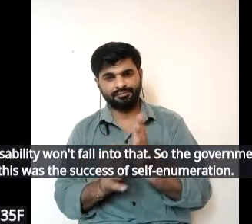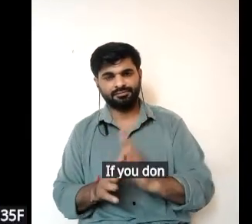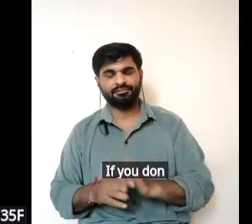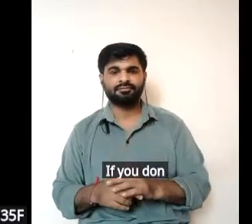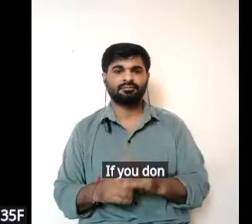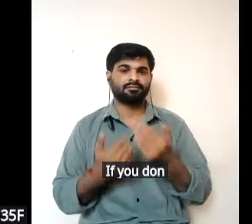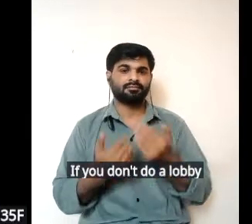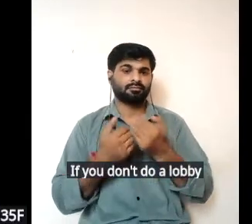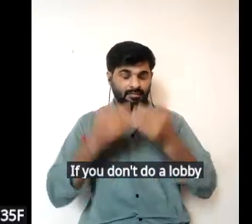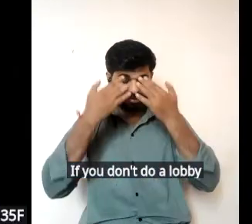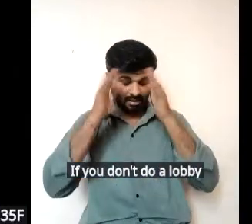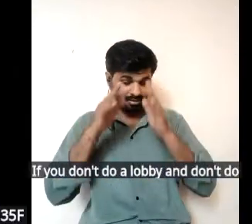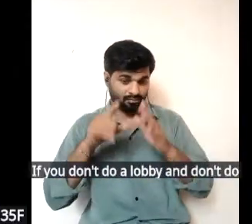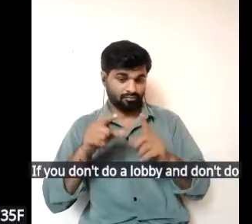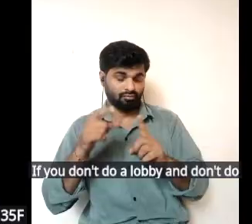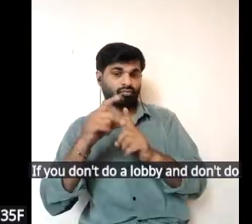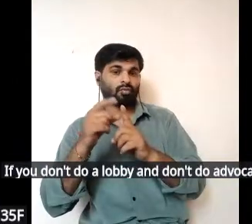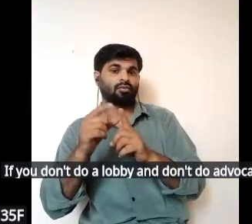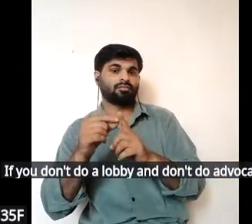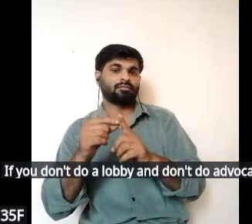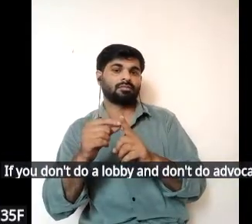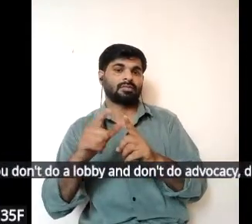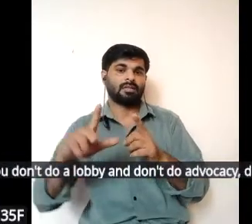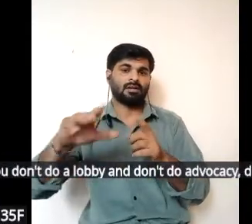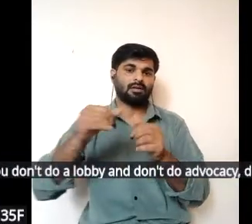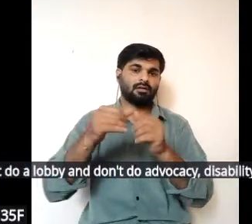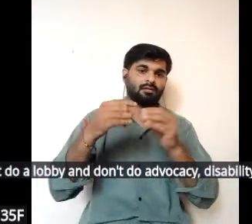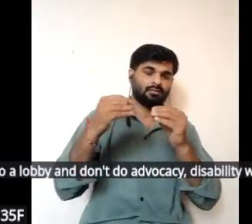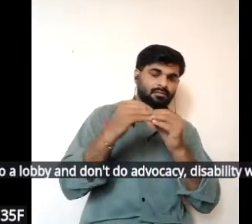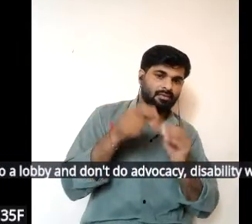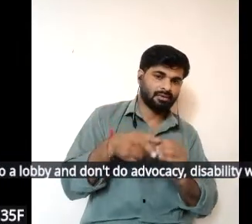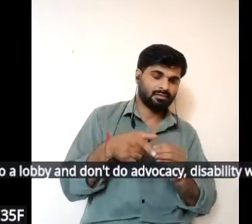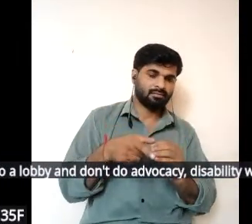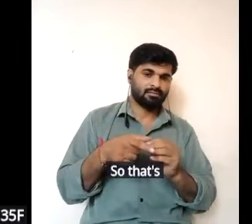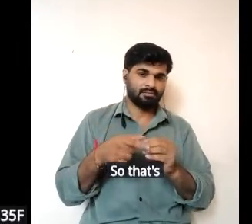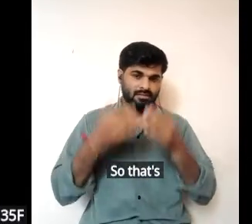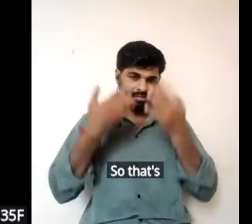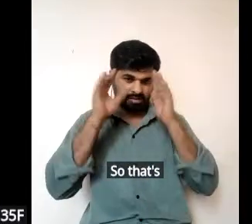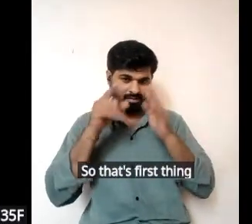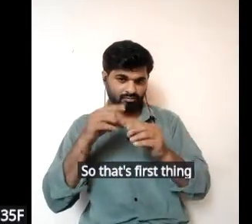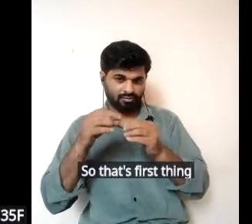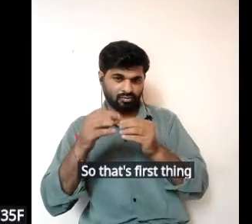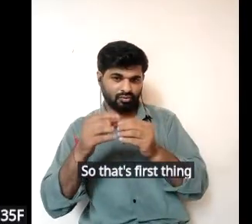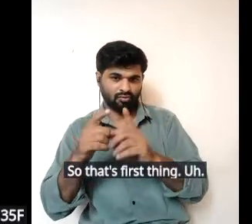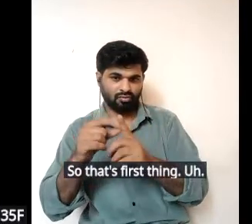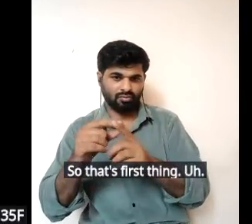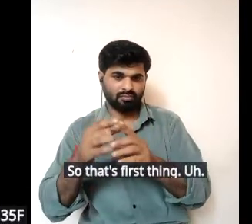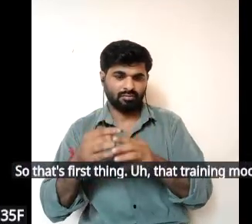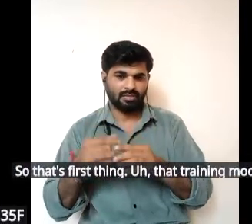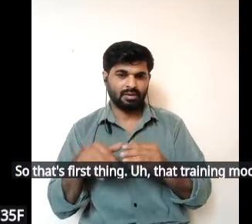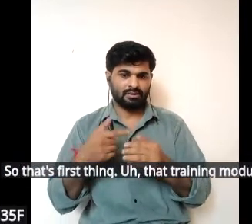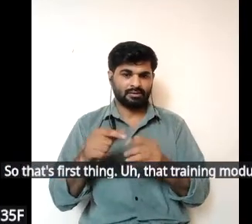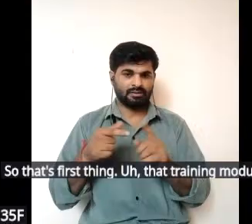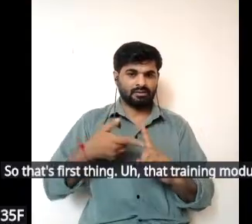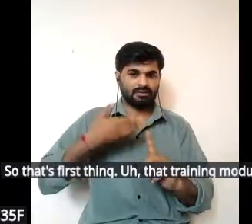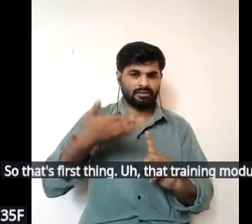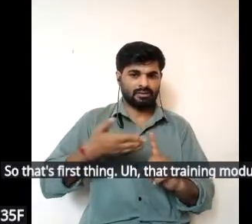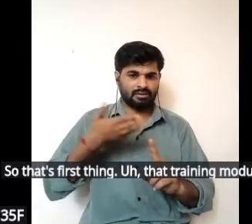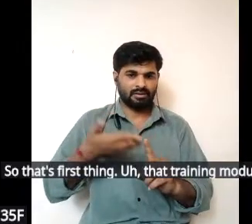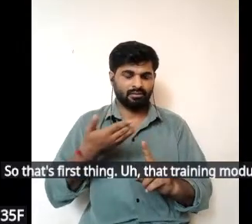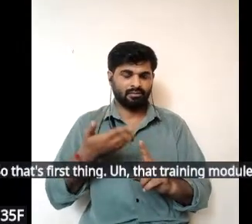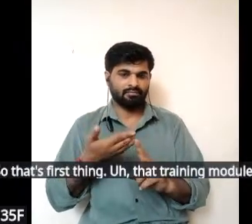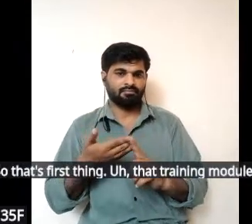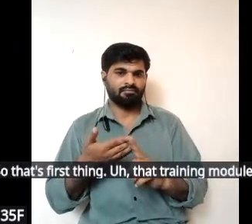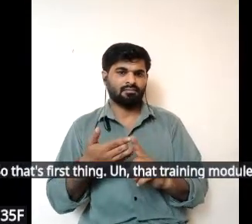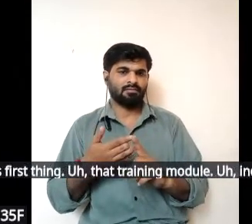do a lobby or don't do advocacy, disability won't feature in it. So that's first thing. That training module,